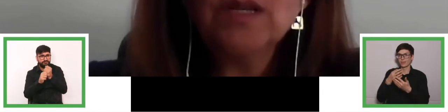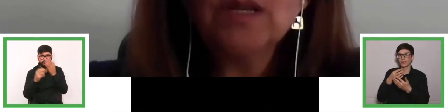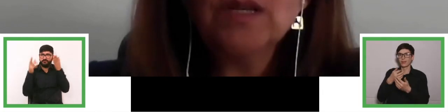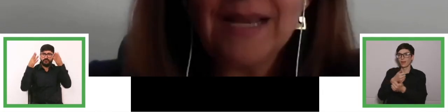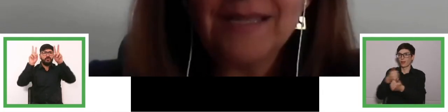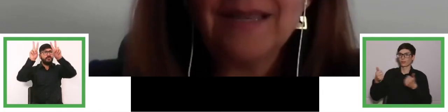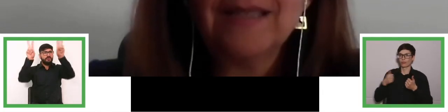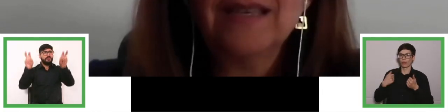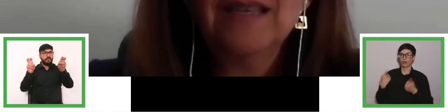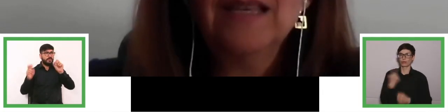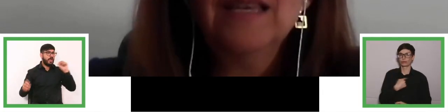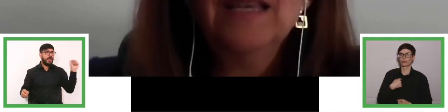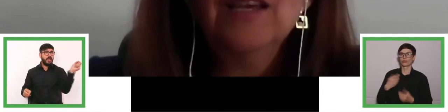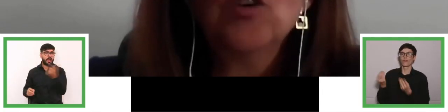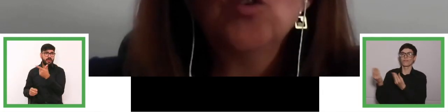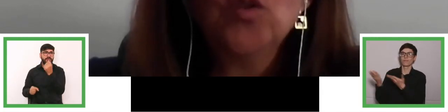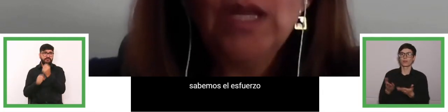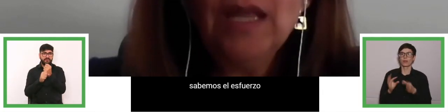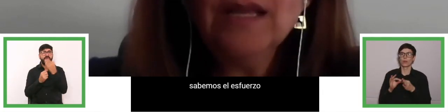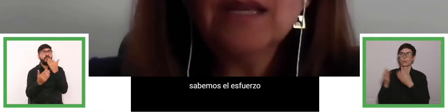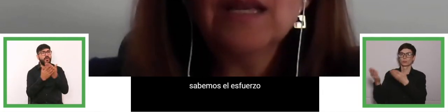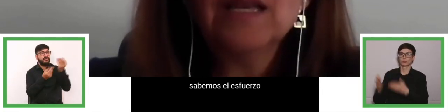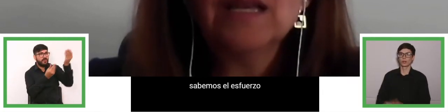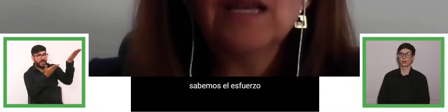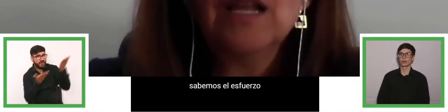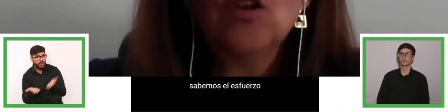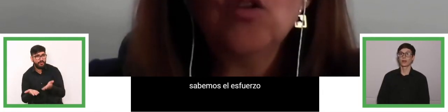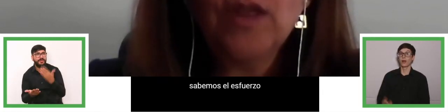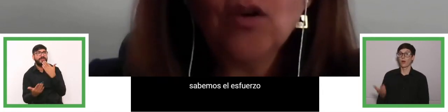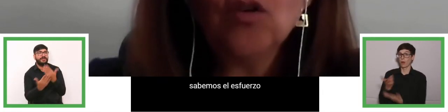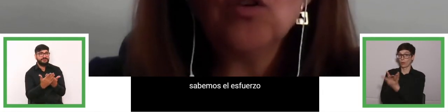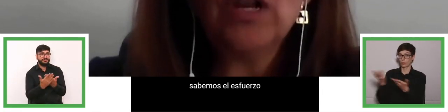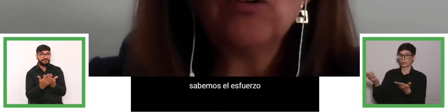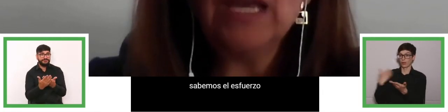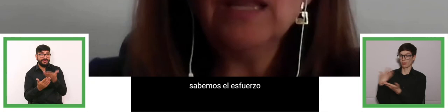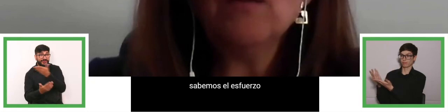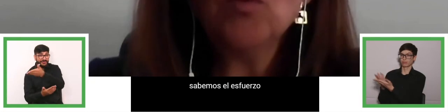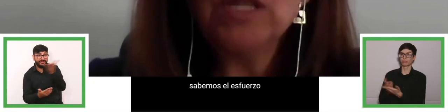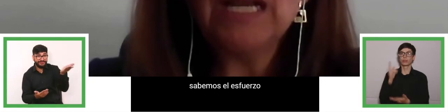Welcome, and thank you very much for being with us.